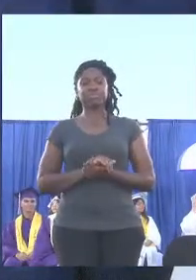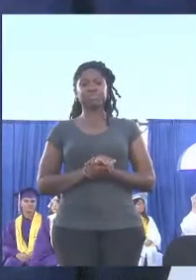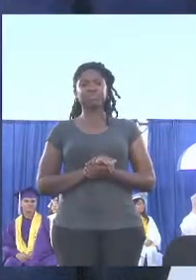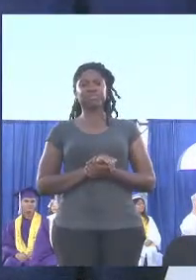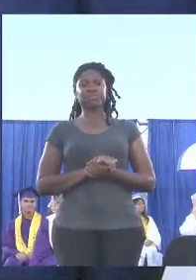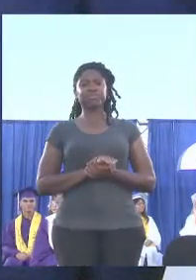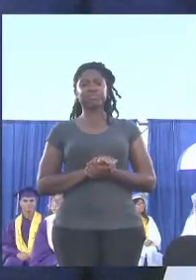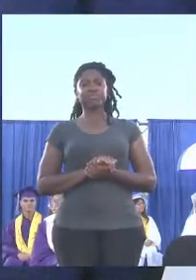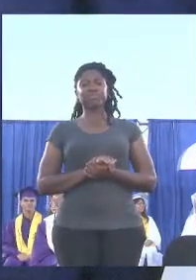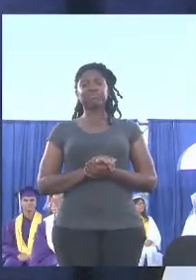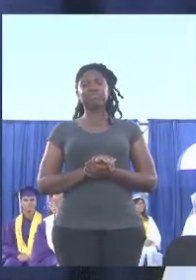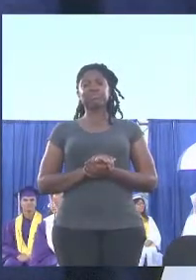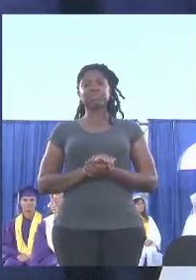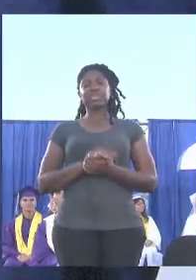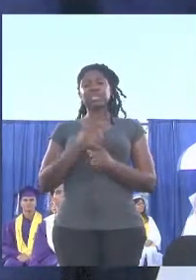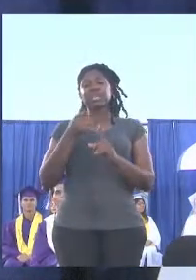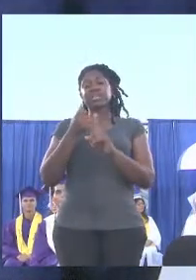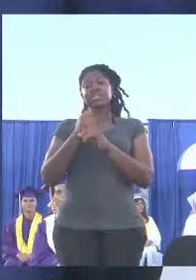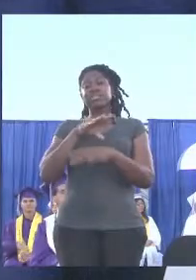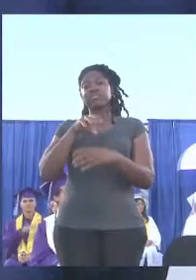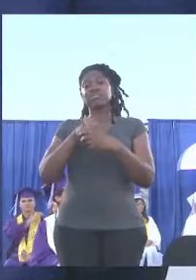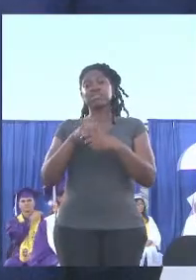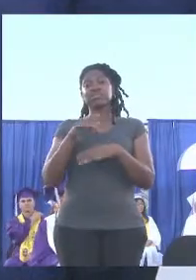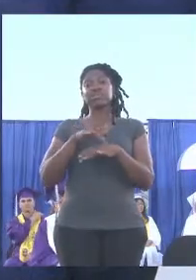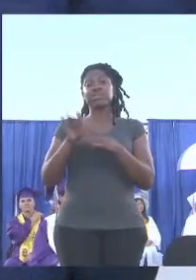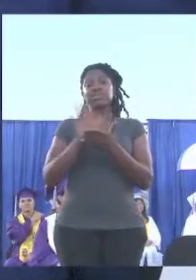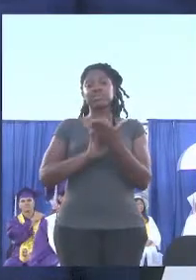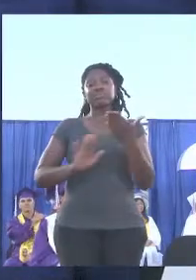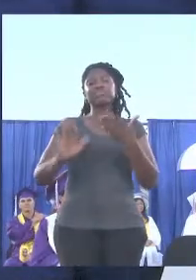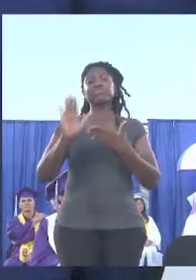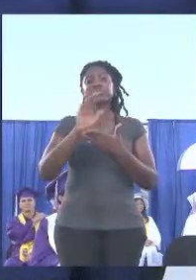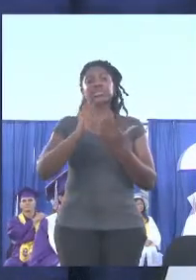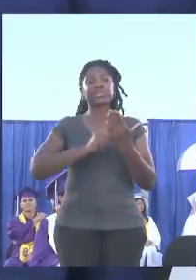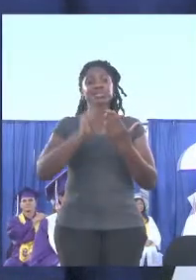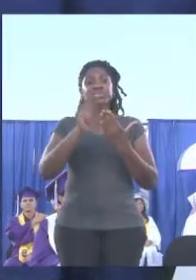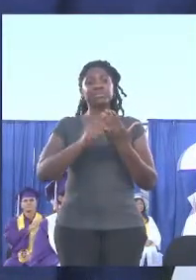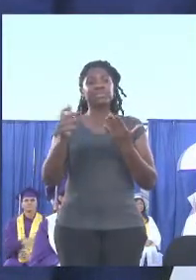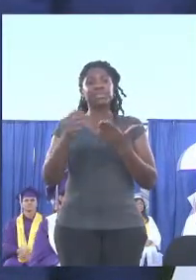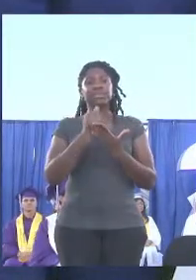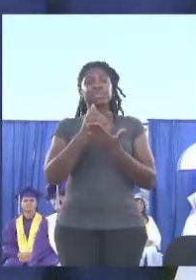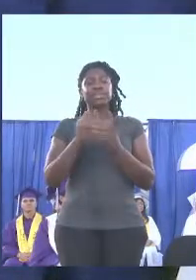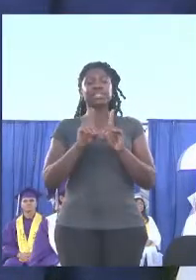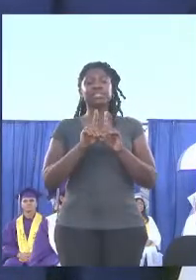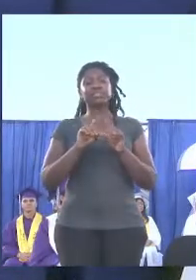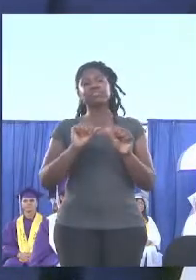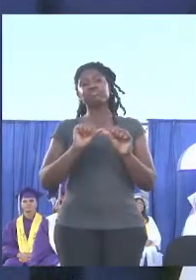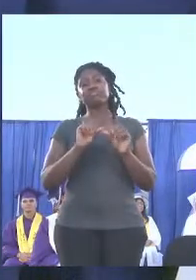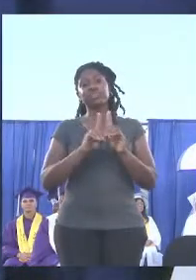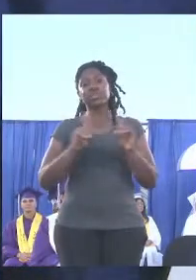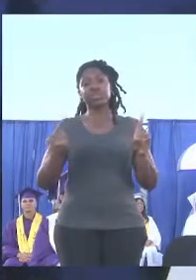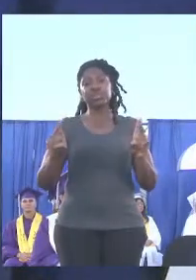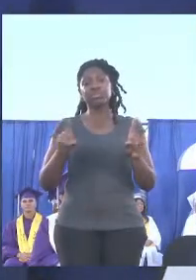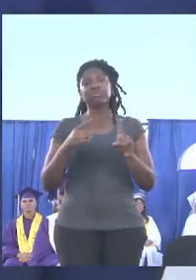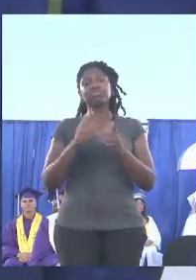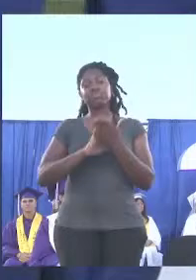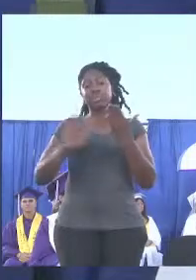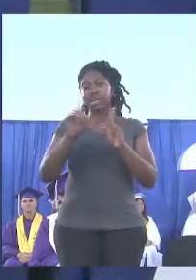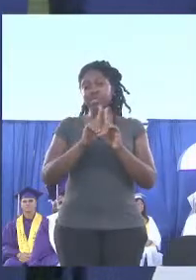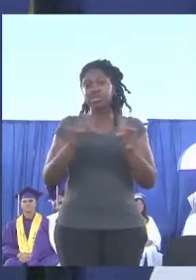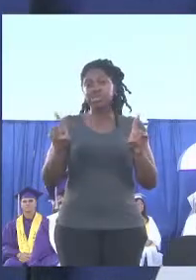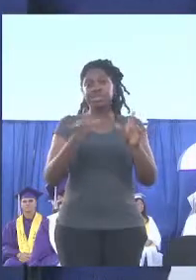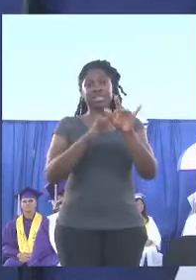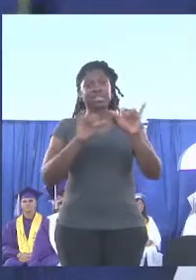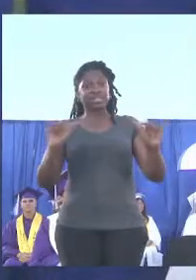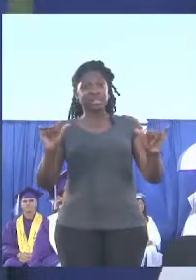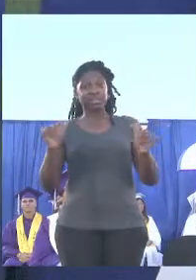School, having been enrolled in the early college program, earning his associate's degree simultaneously with